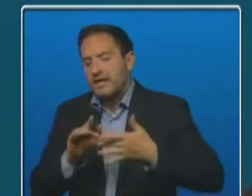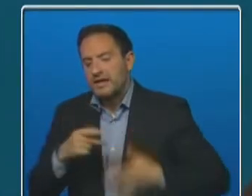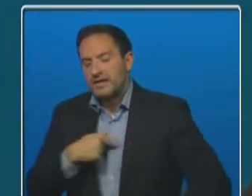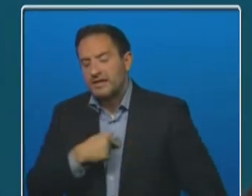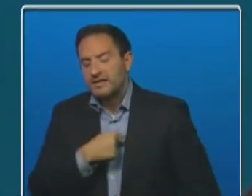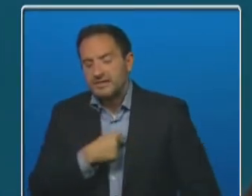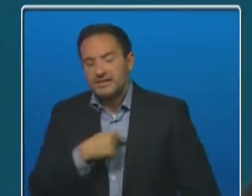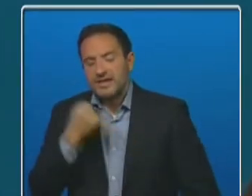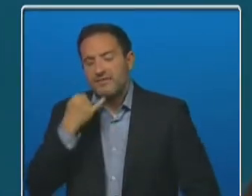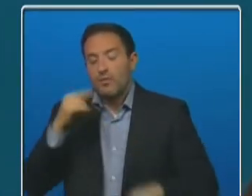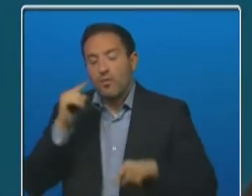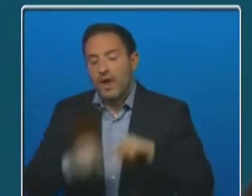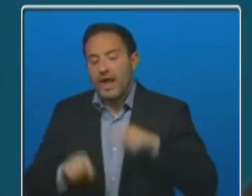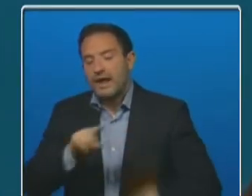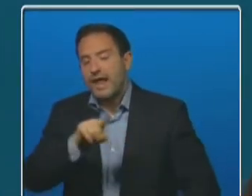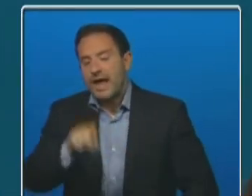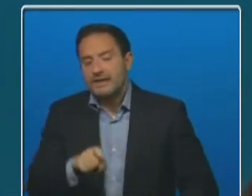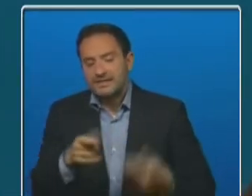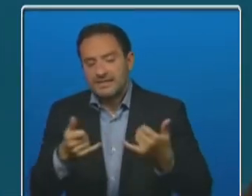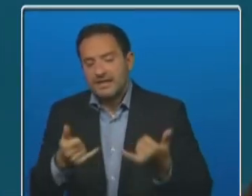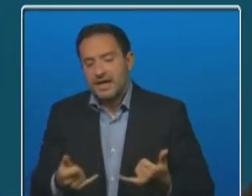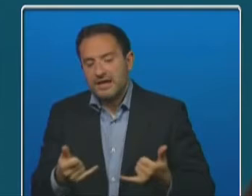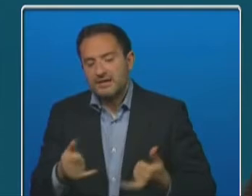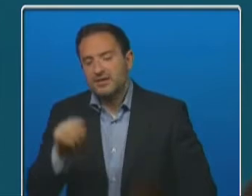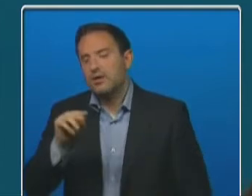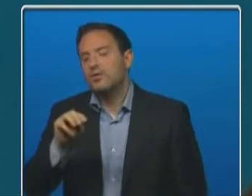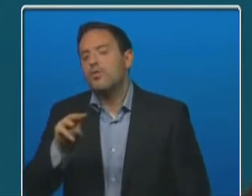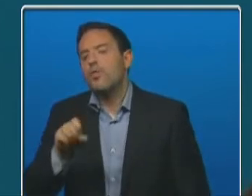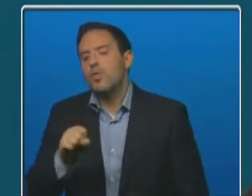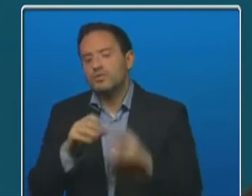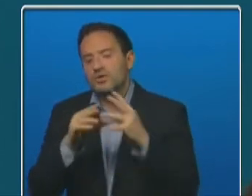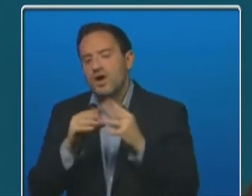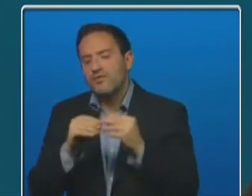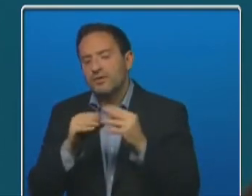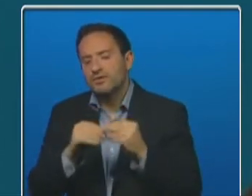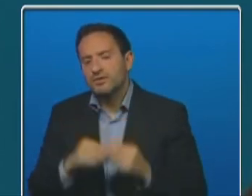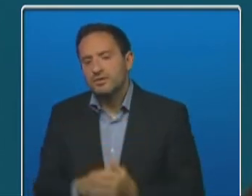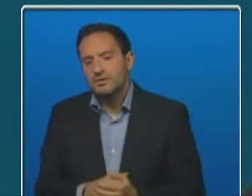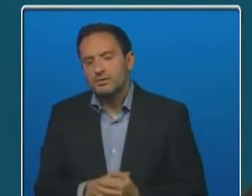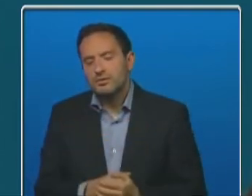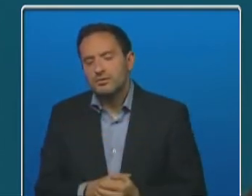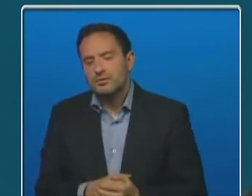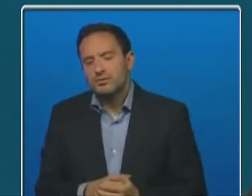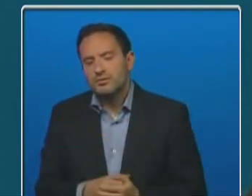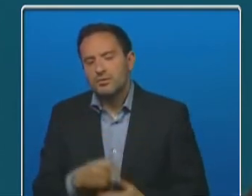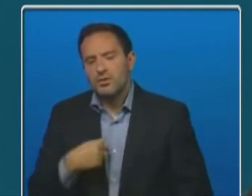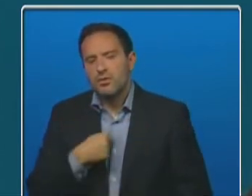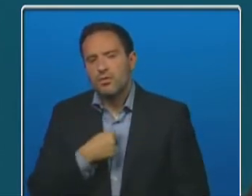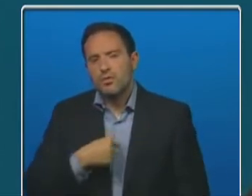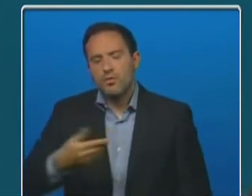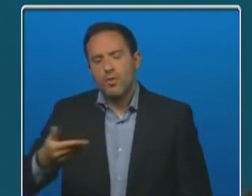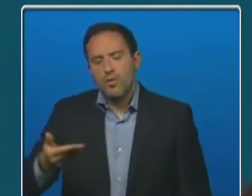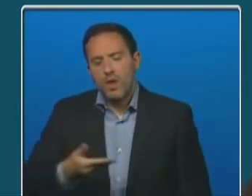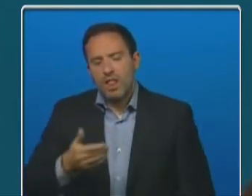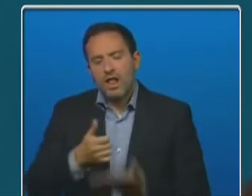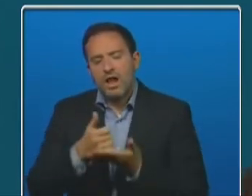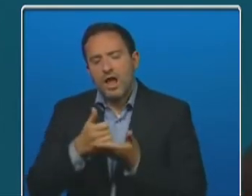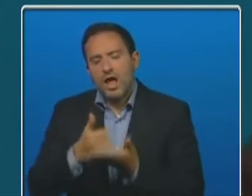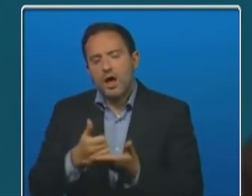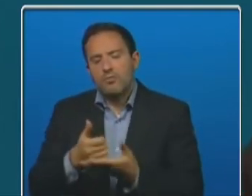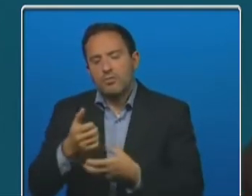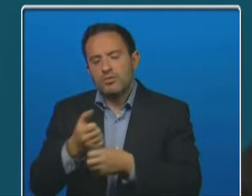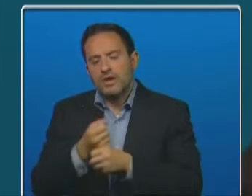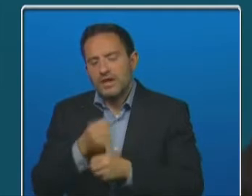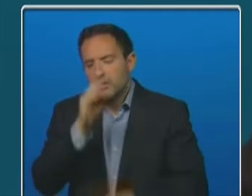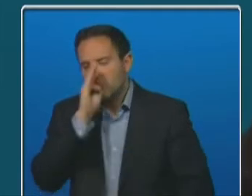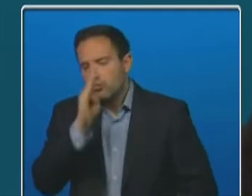question during today's news conference. We're more than welcome and willing to help you get those